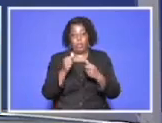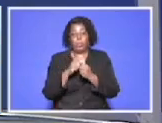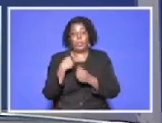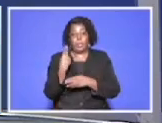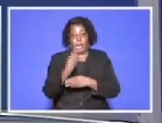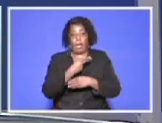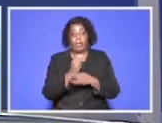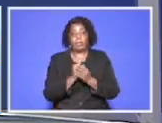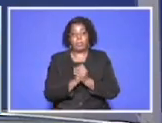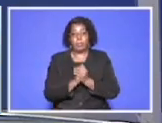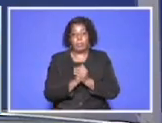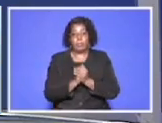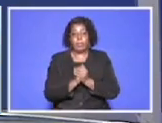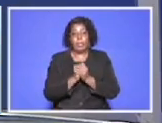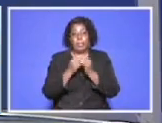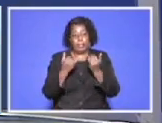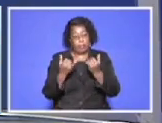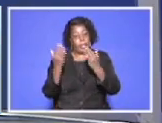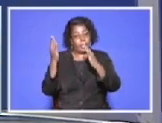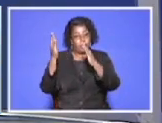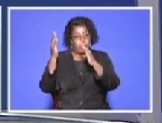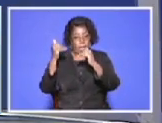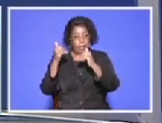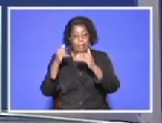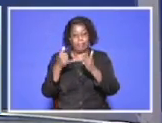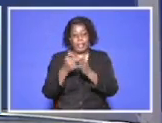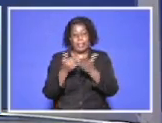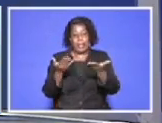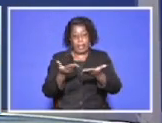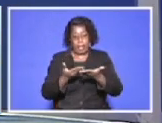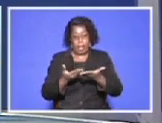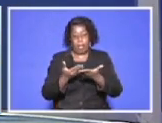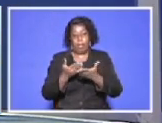A bit earlier than initially expected, but they're here. Over